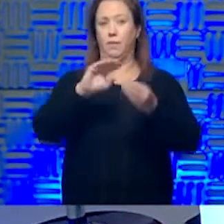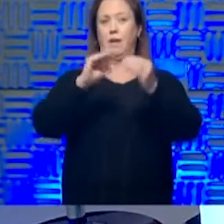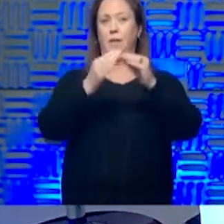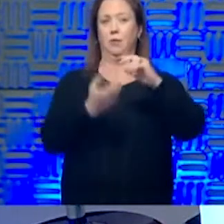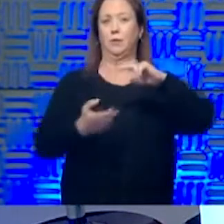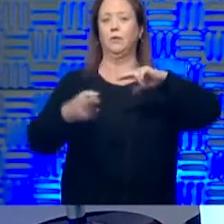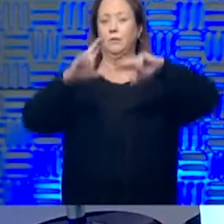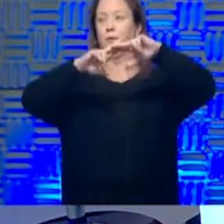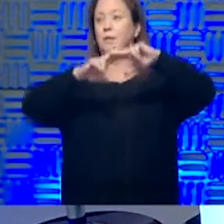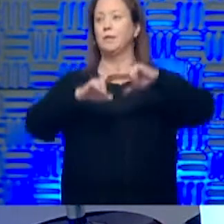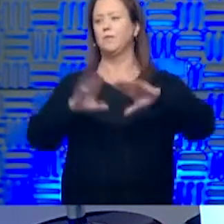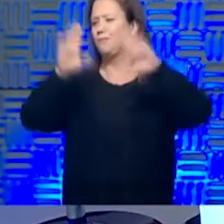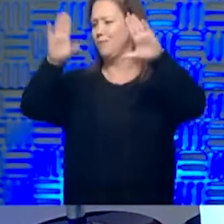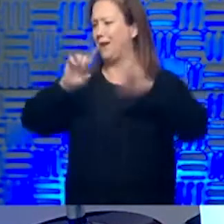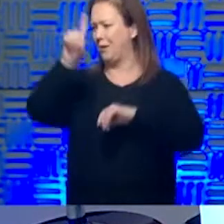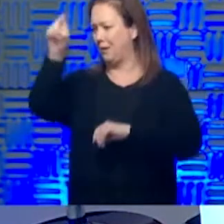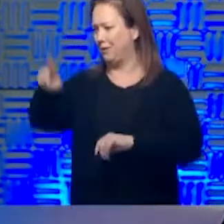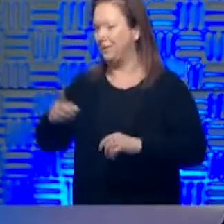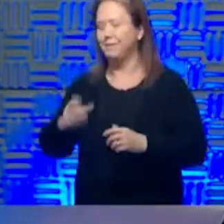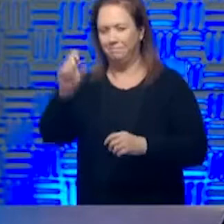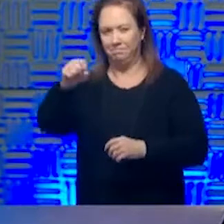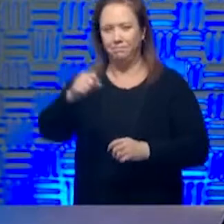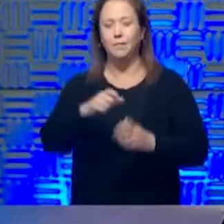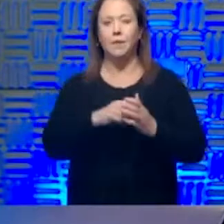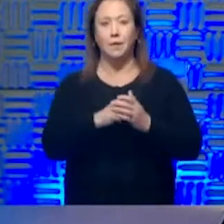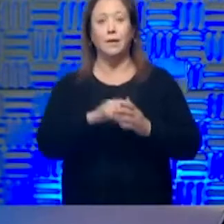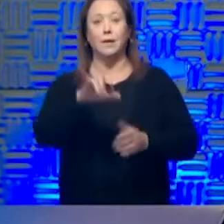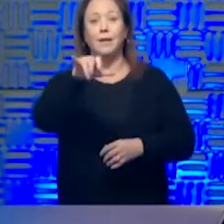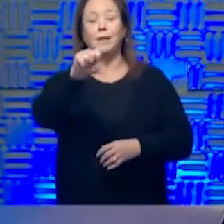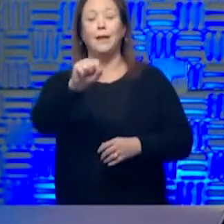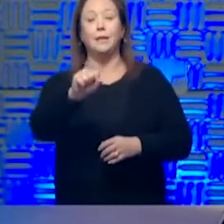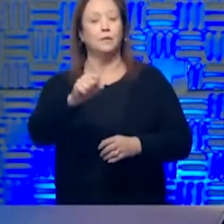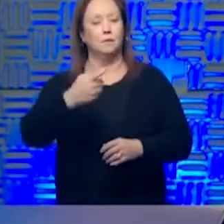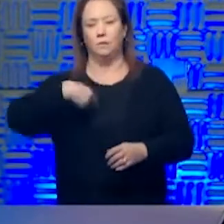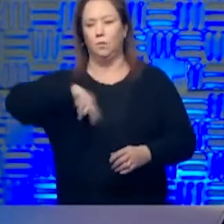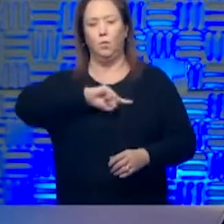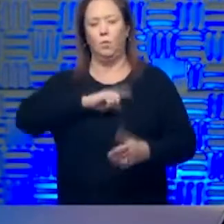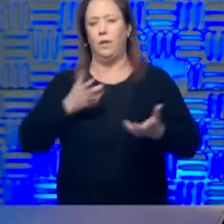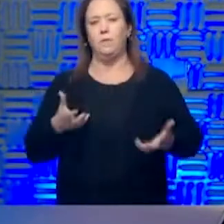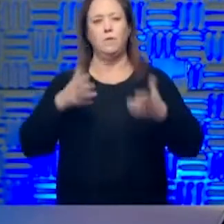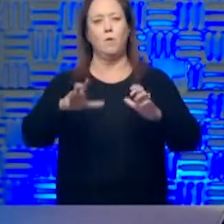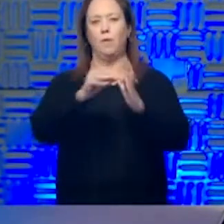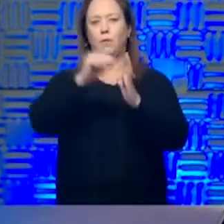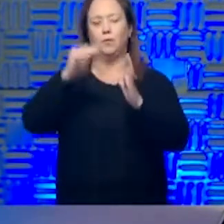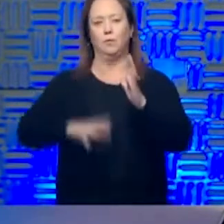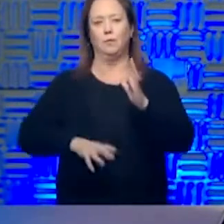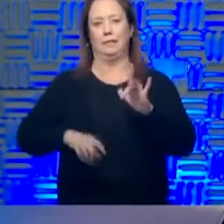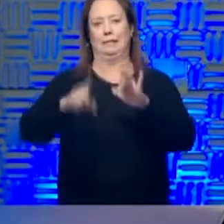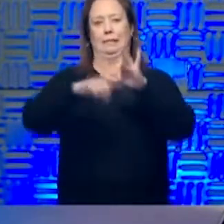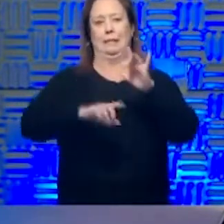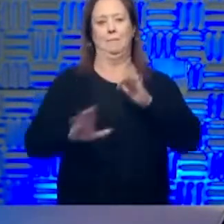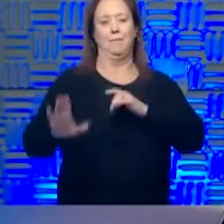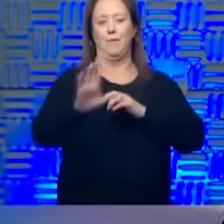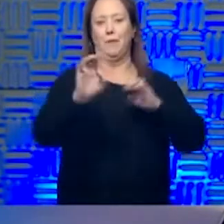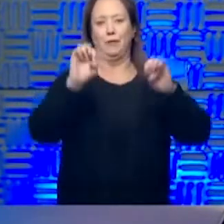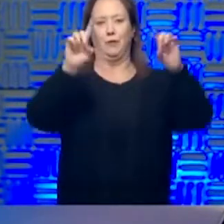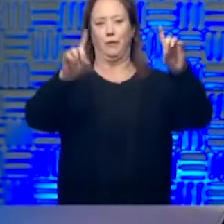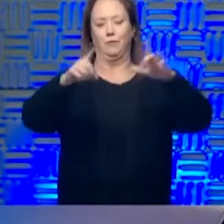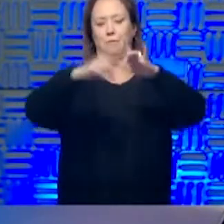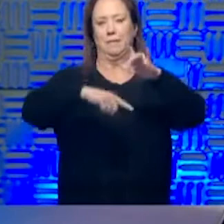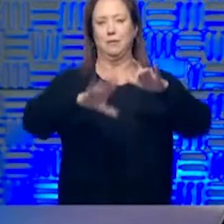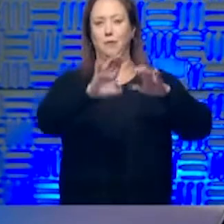are excellent Kennedy, questions. those are great Yeah. questions. Absolutely. We don't want the students to miss out on any of their